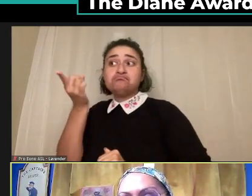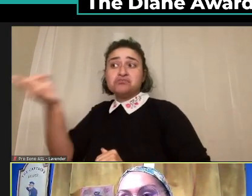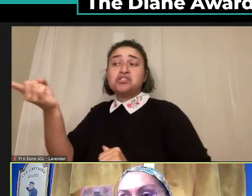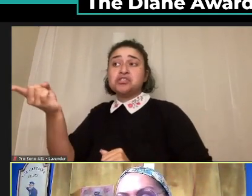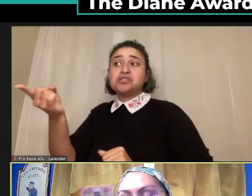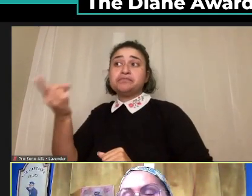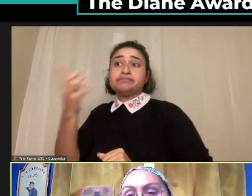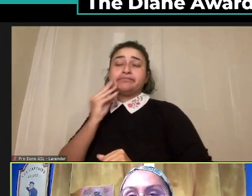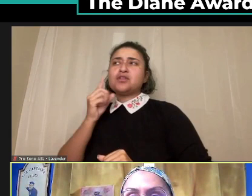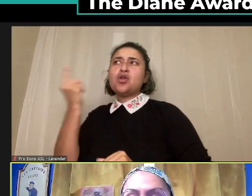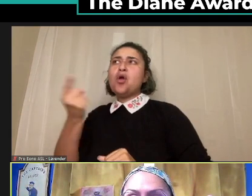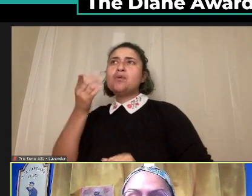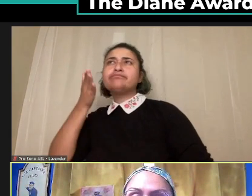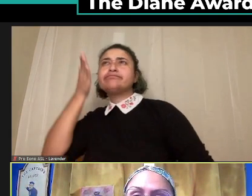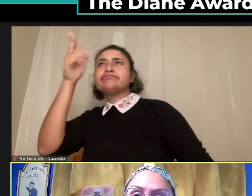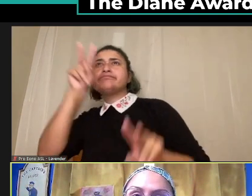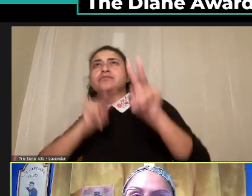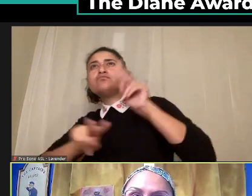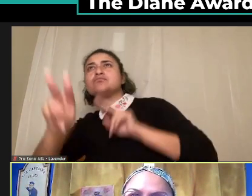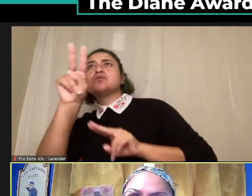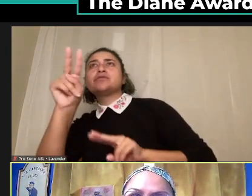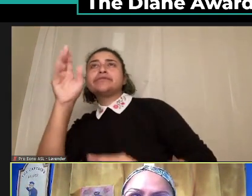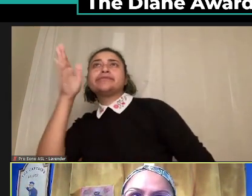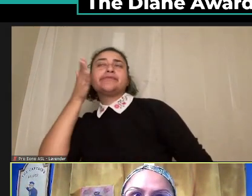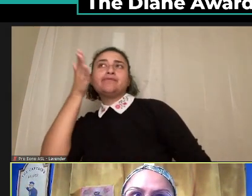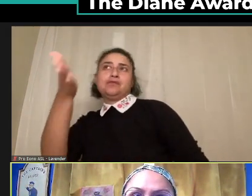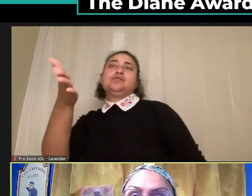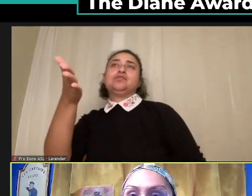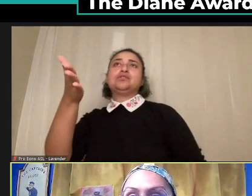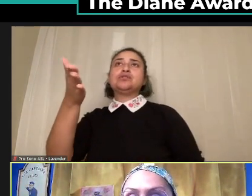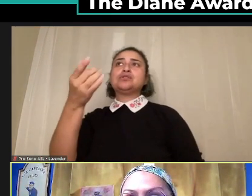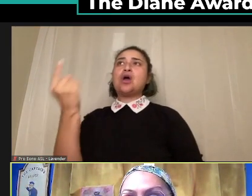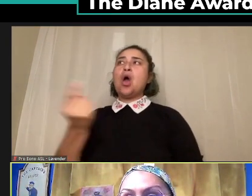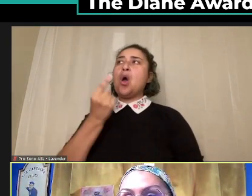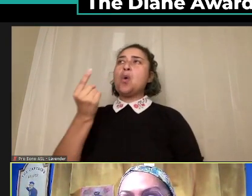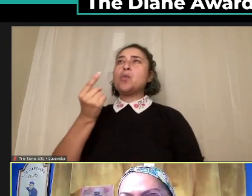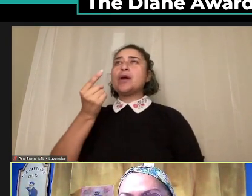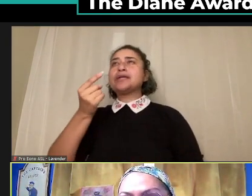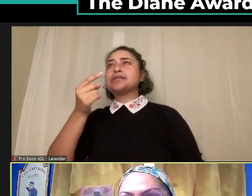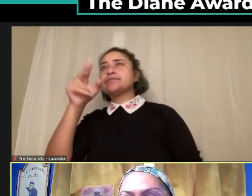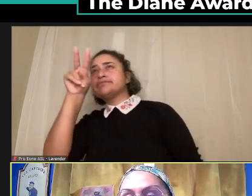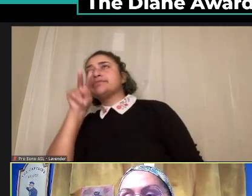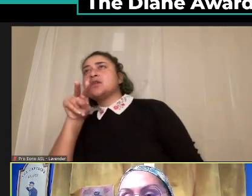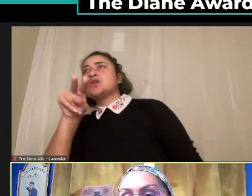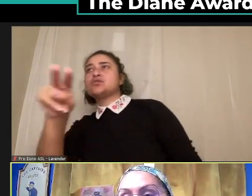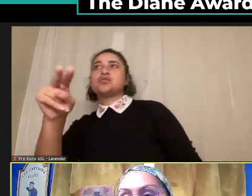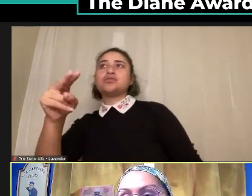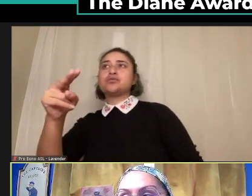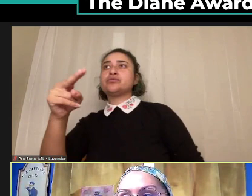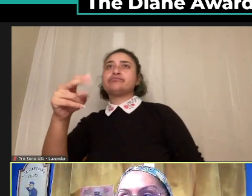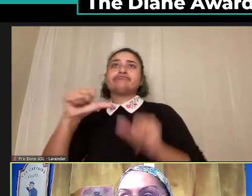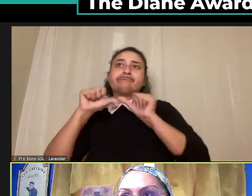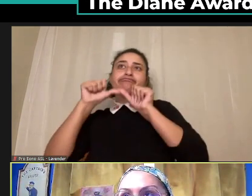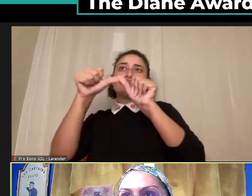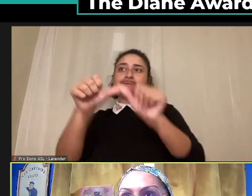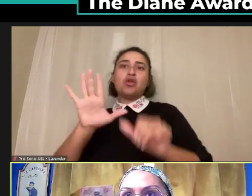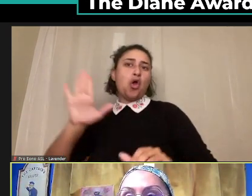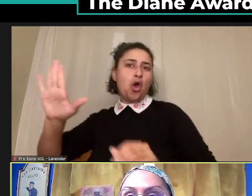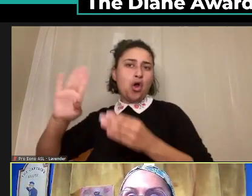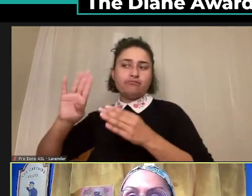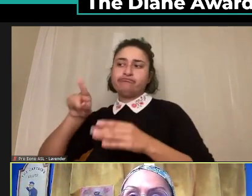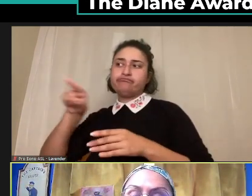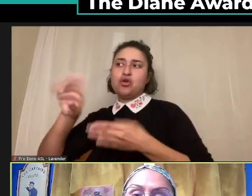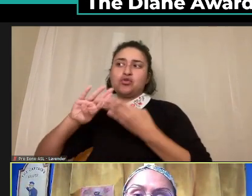future, always looking towards, you know, the legacy of her community. And so I just really